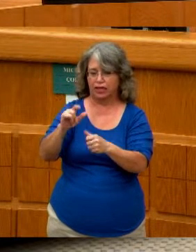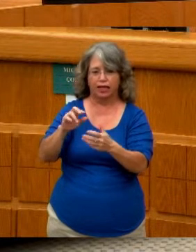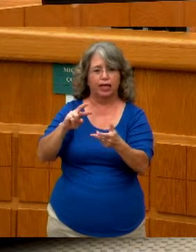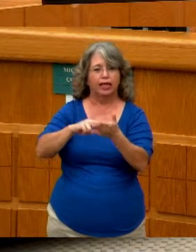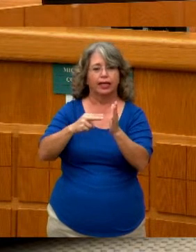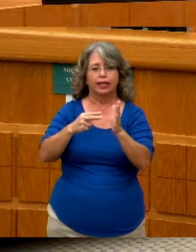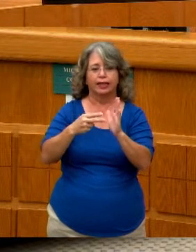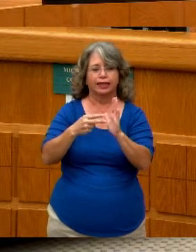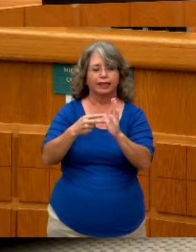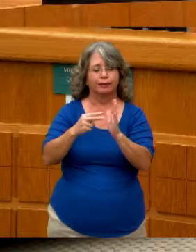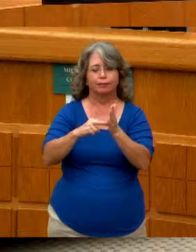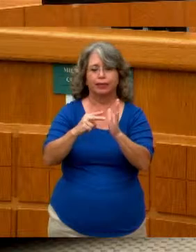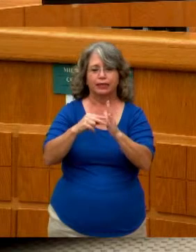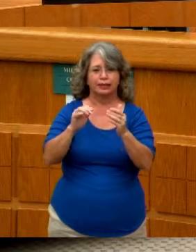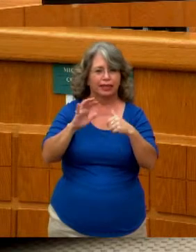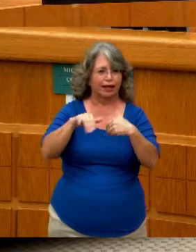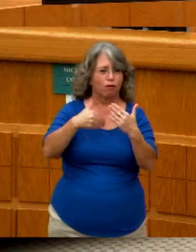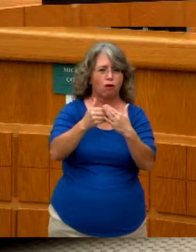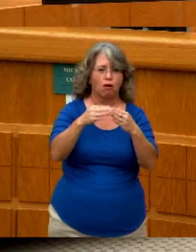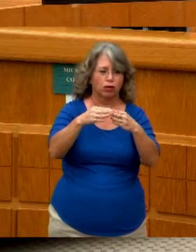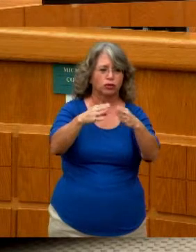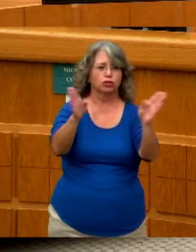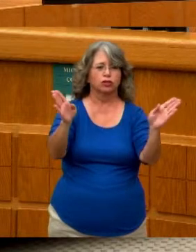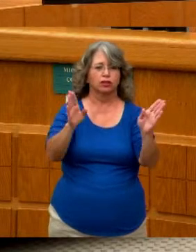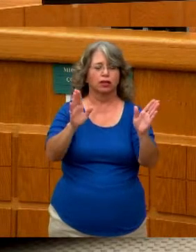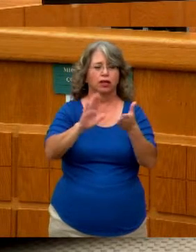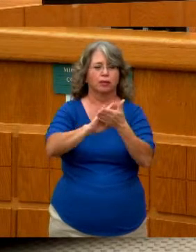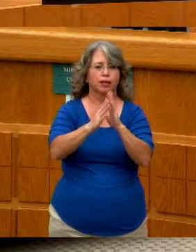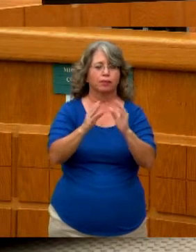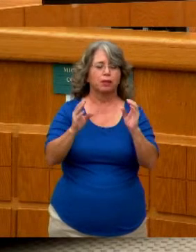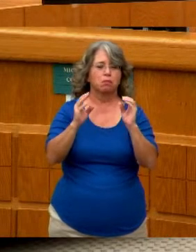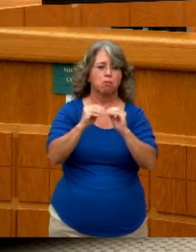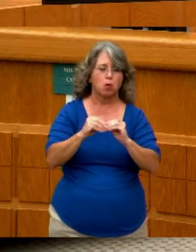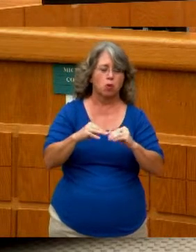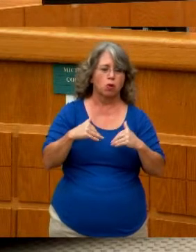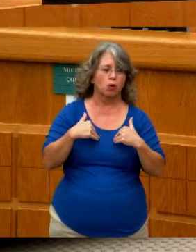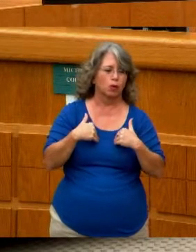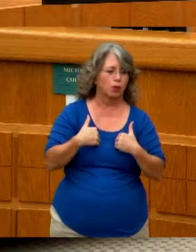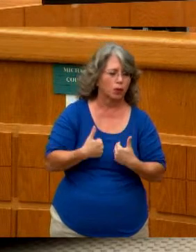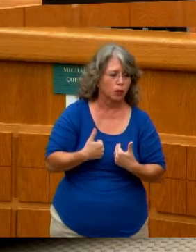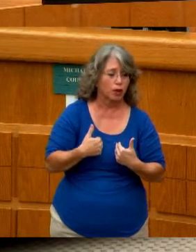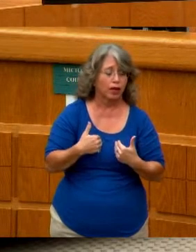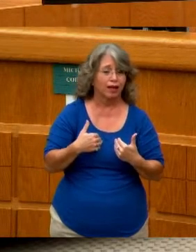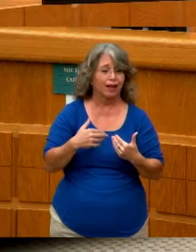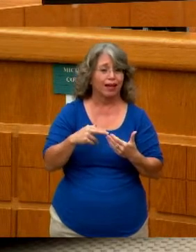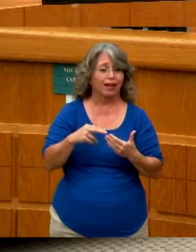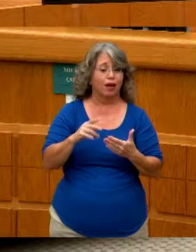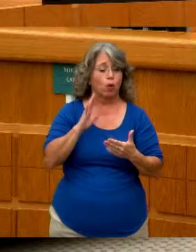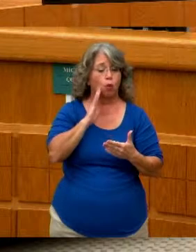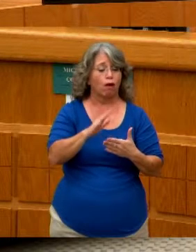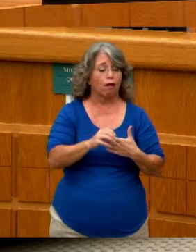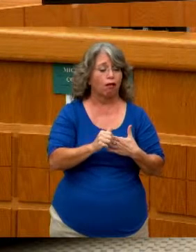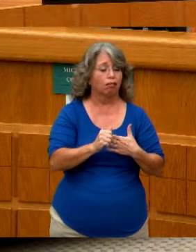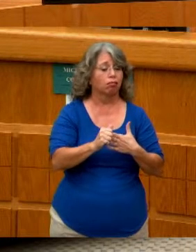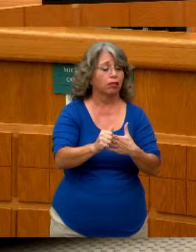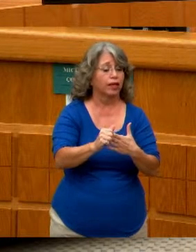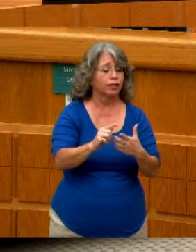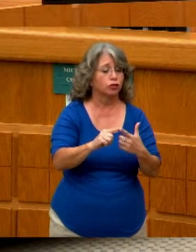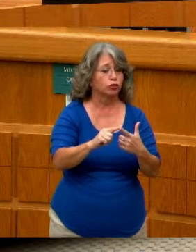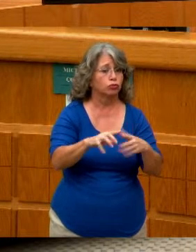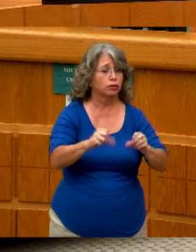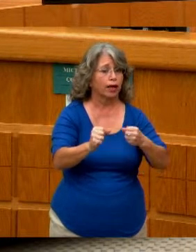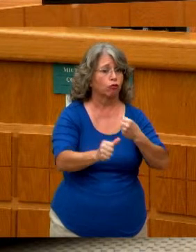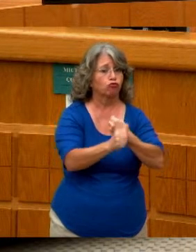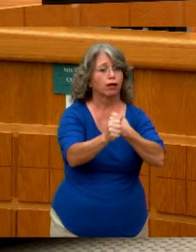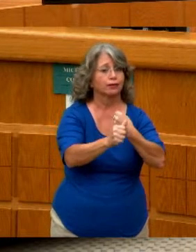truly is a public weariness and a growing tendency to risk the known